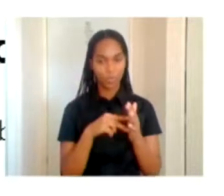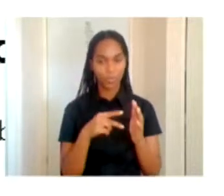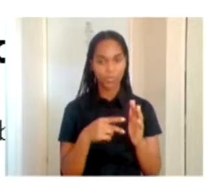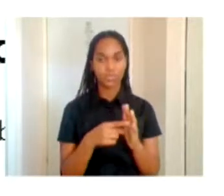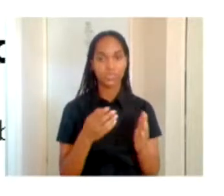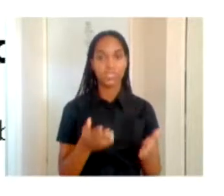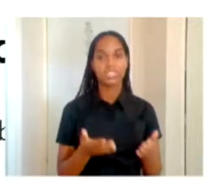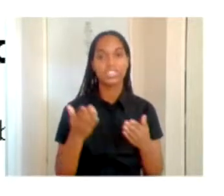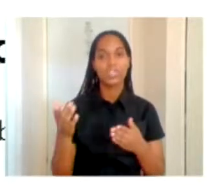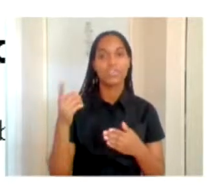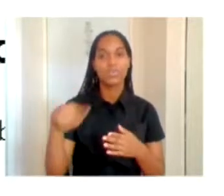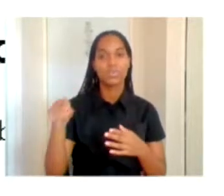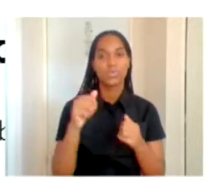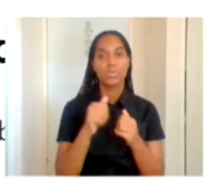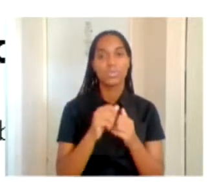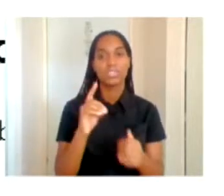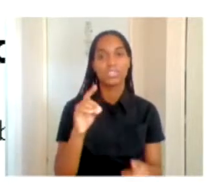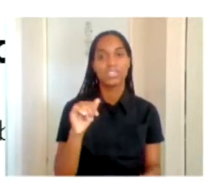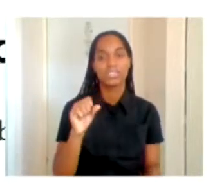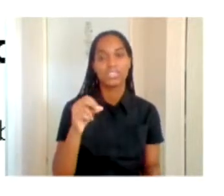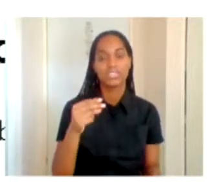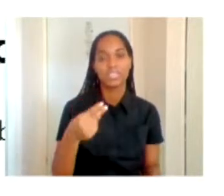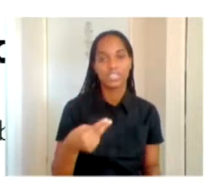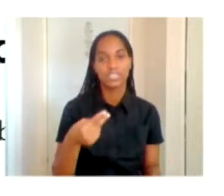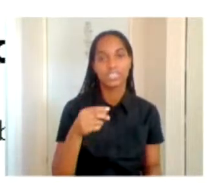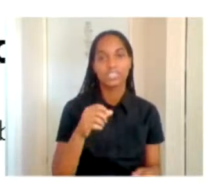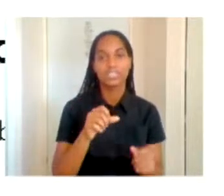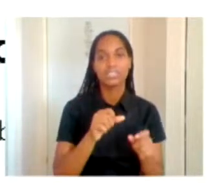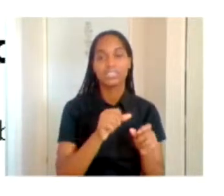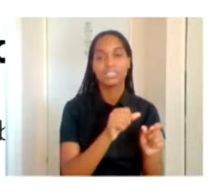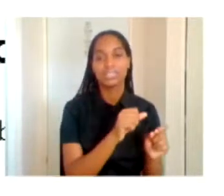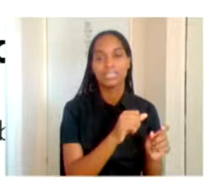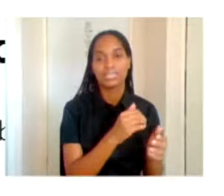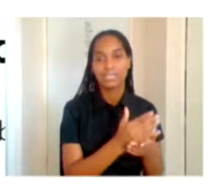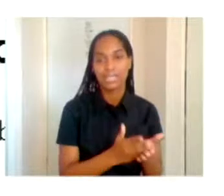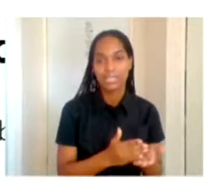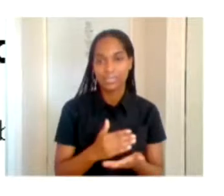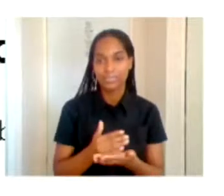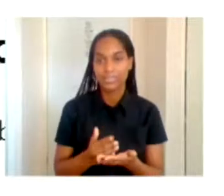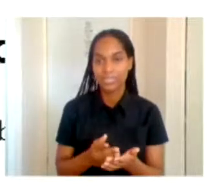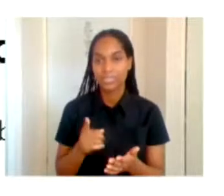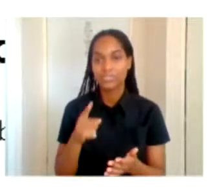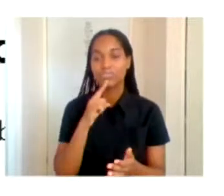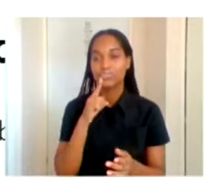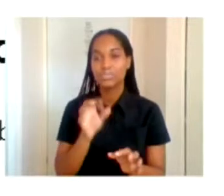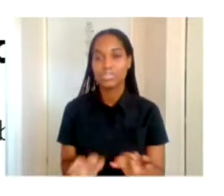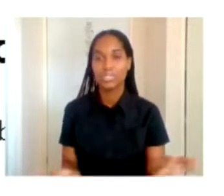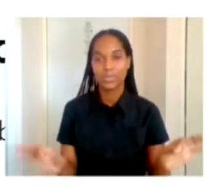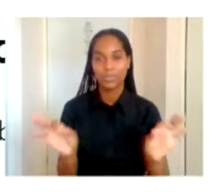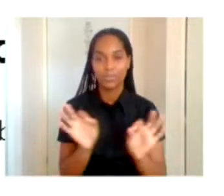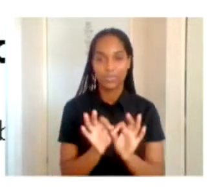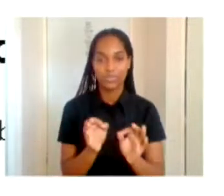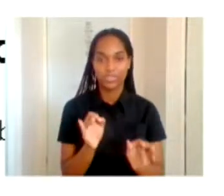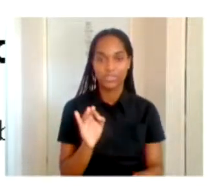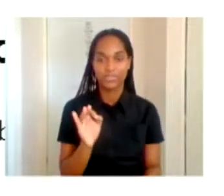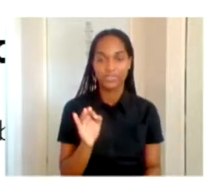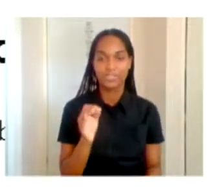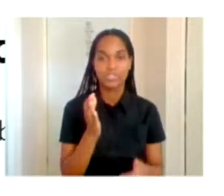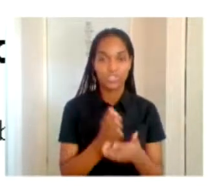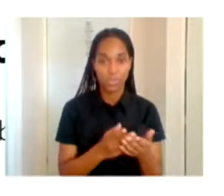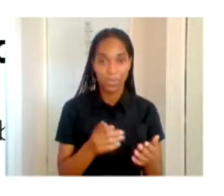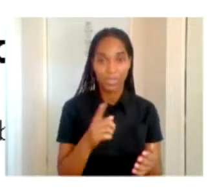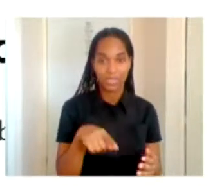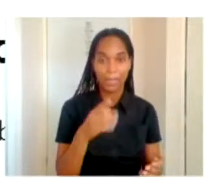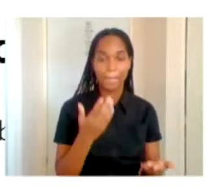those dash segment over broadcast network. So this has been a kind of very important features, and some of the features may be